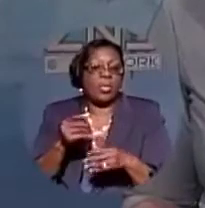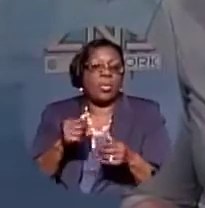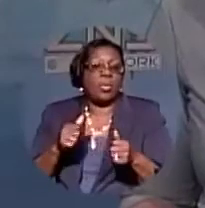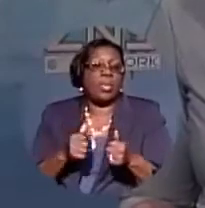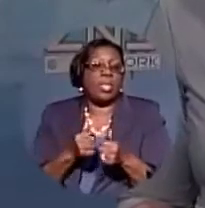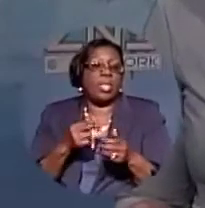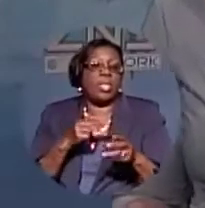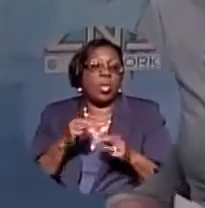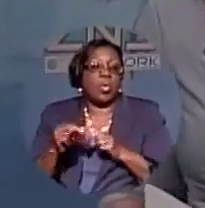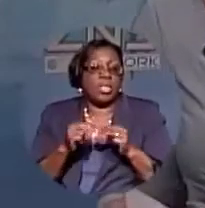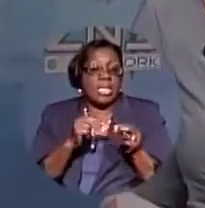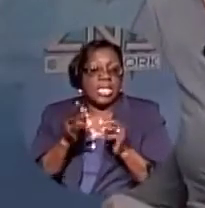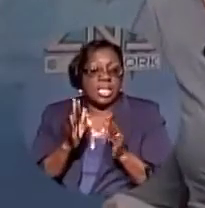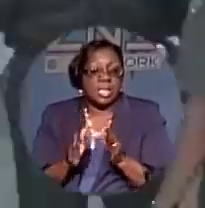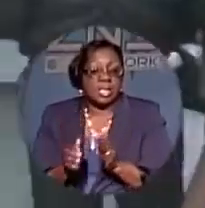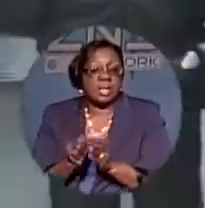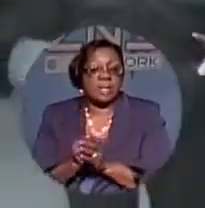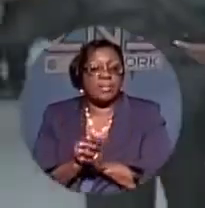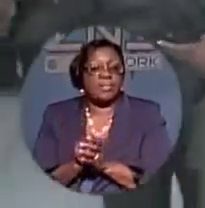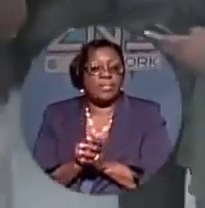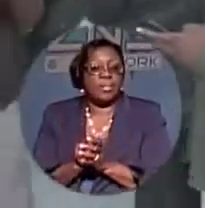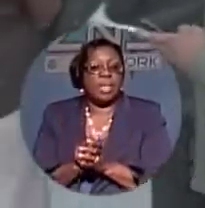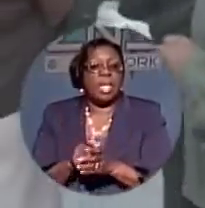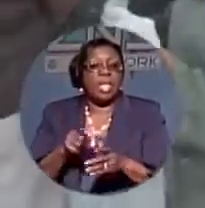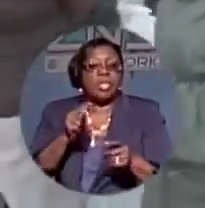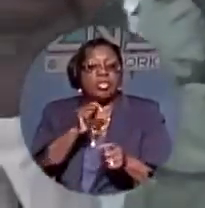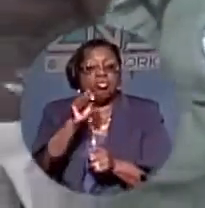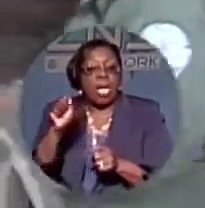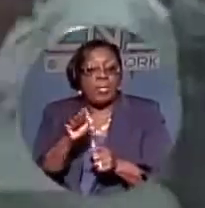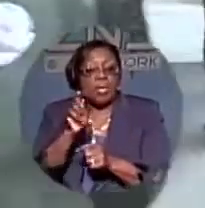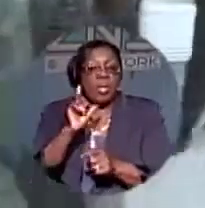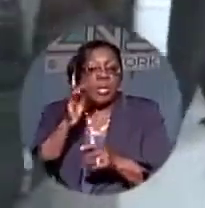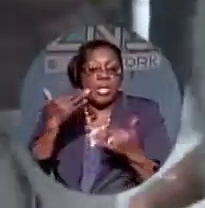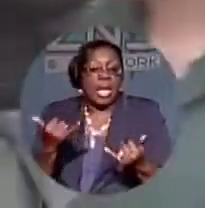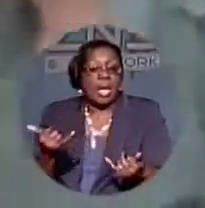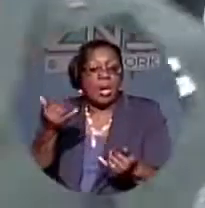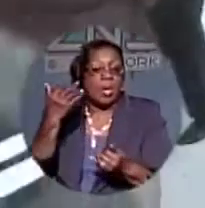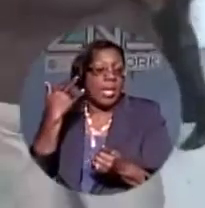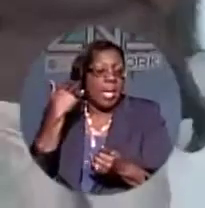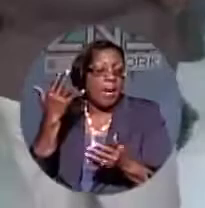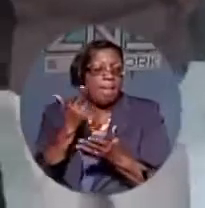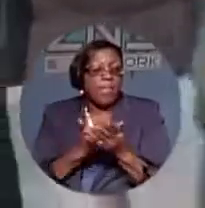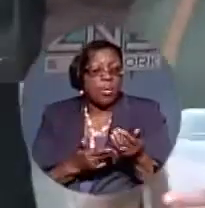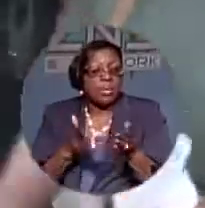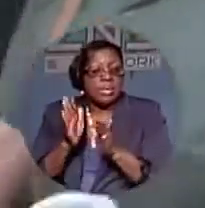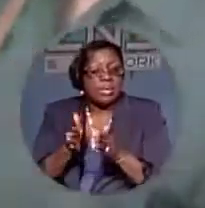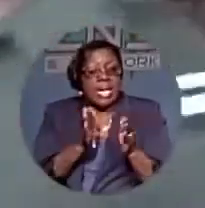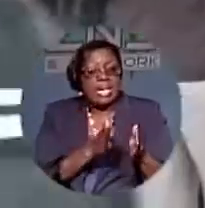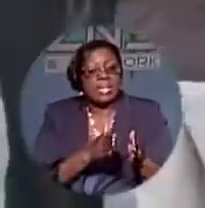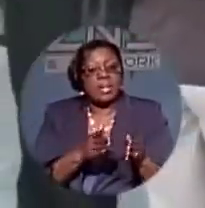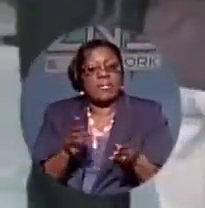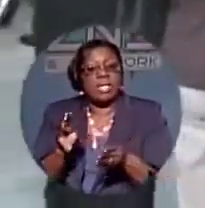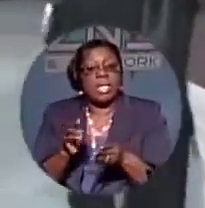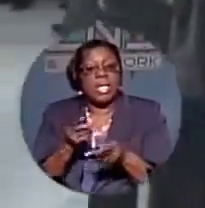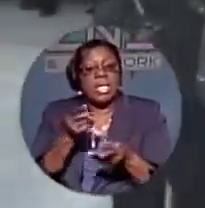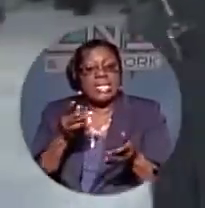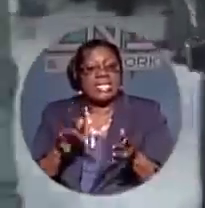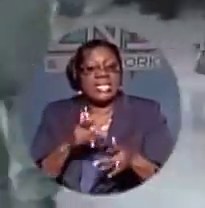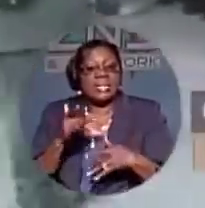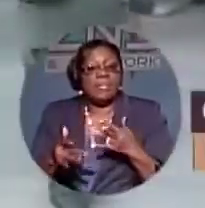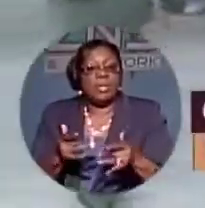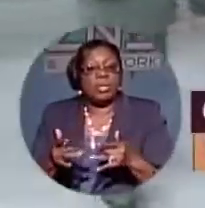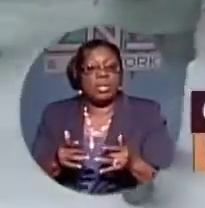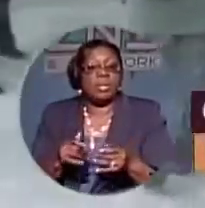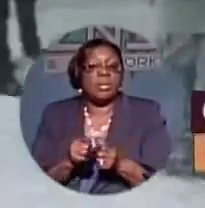has details. The tribunal will now hear both sides of the disputes involving customs and immigration employees and the Commonwealth Electrical Workers